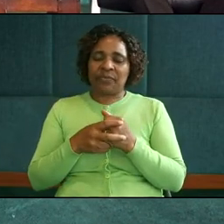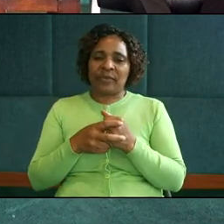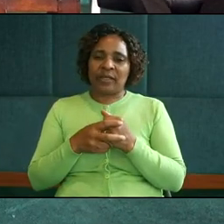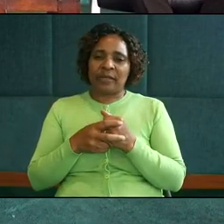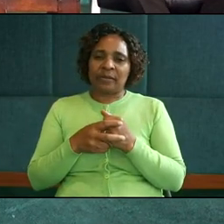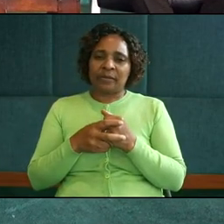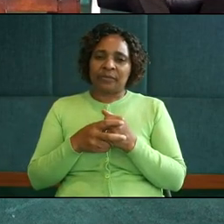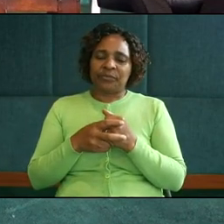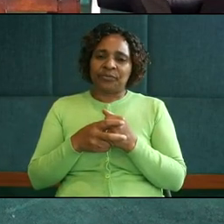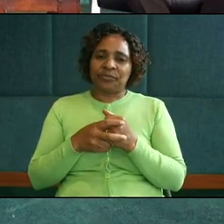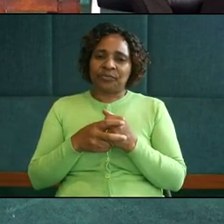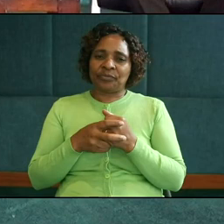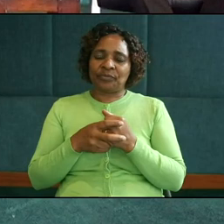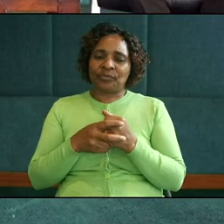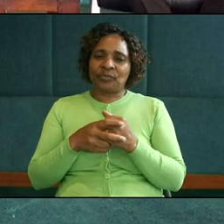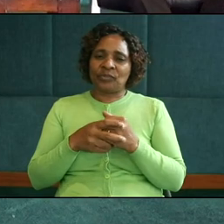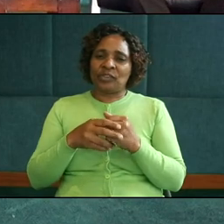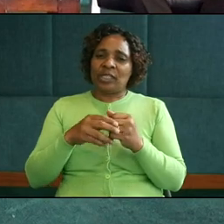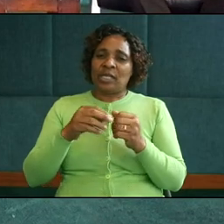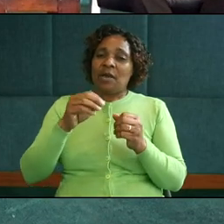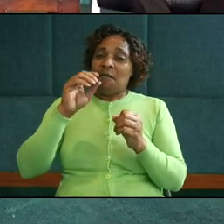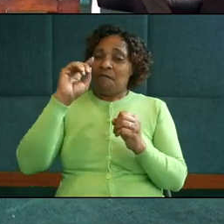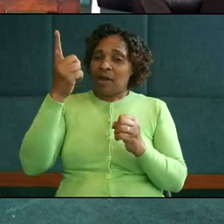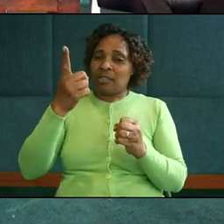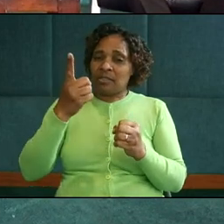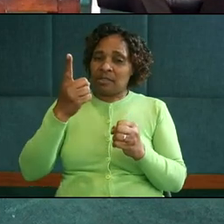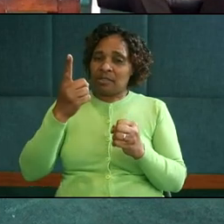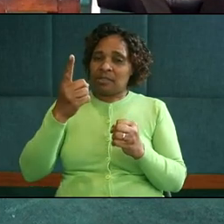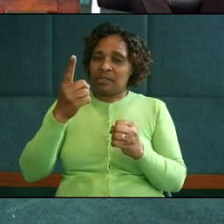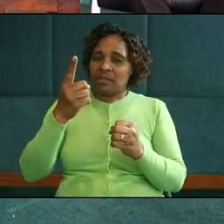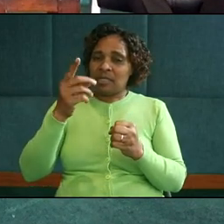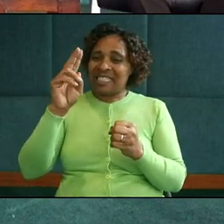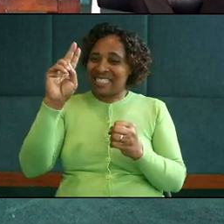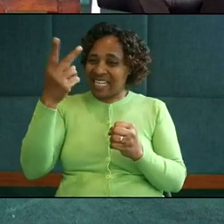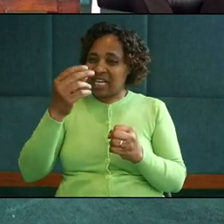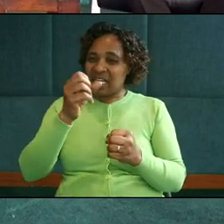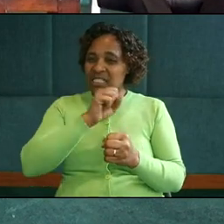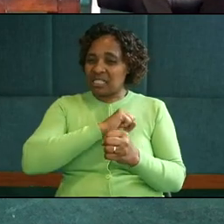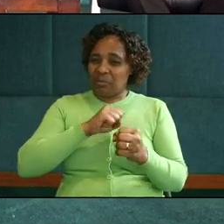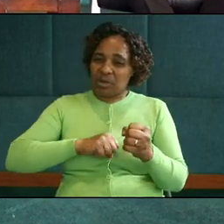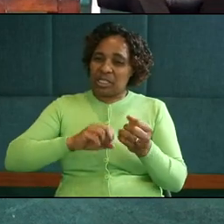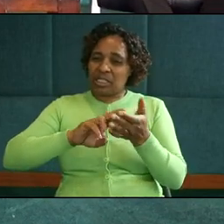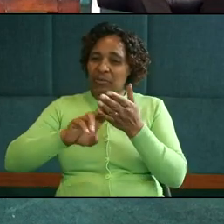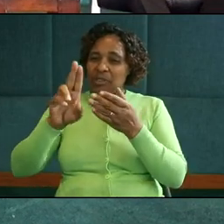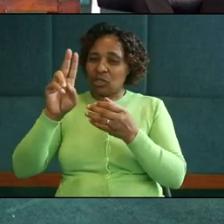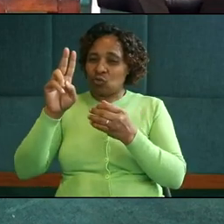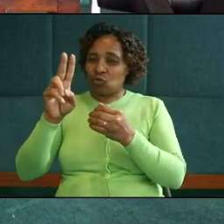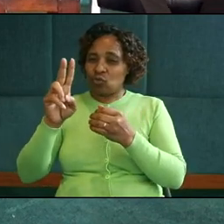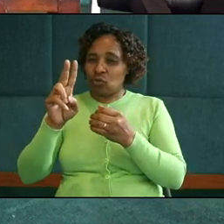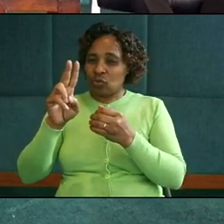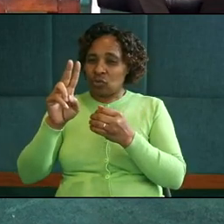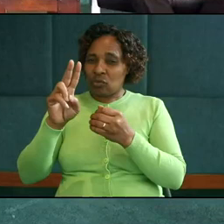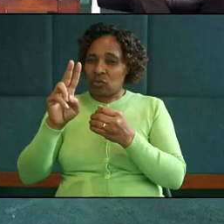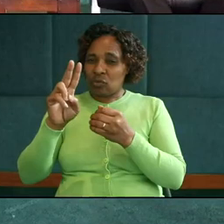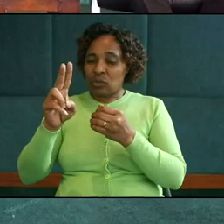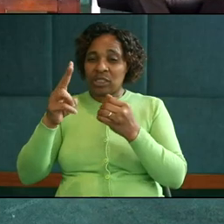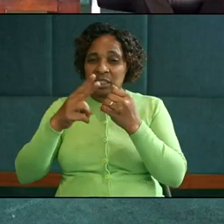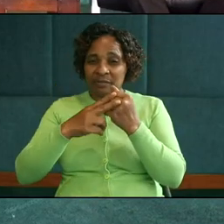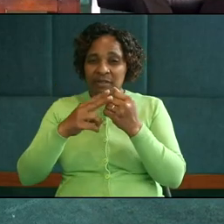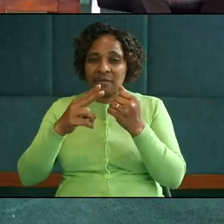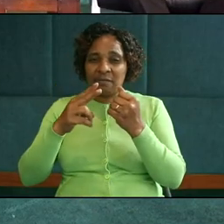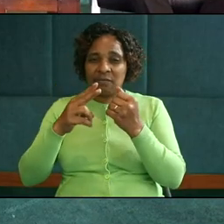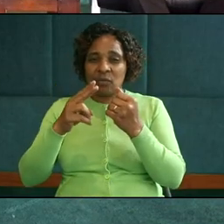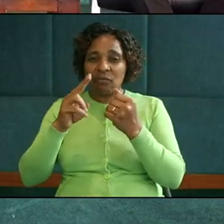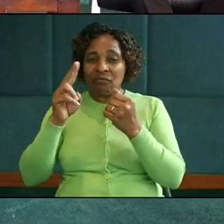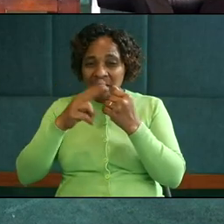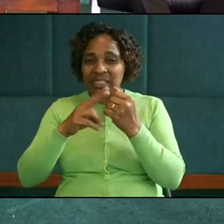1 Samuel or 2 Samuel? 1 Samuel chapter 7, 2 Samuel chapter 7, verse 27. Okay, it says,